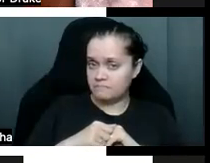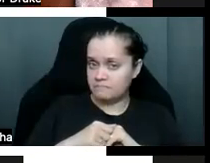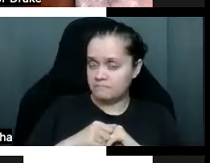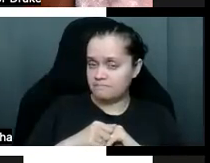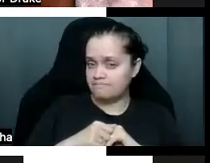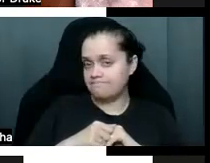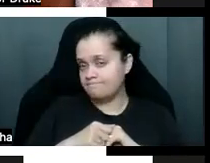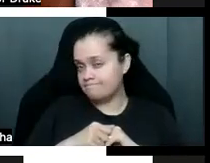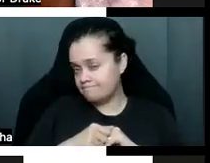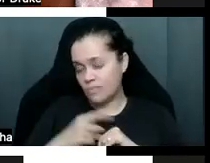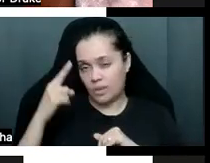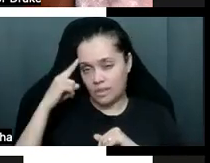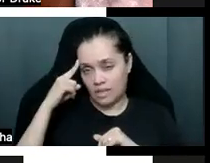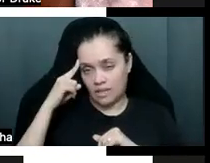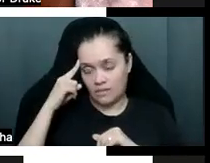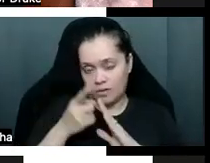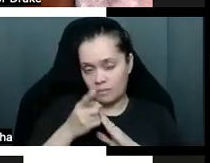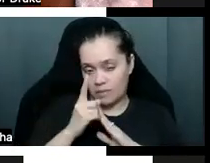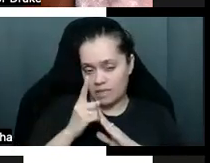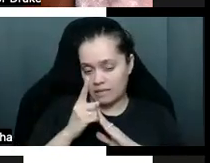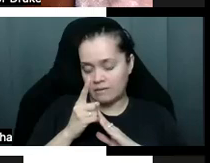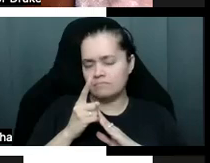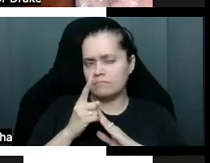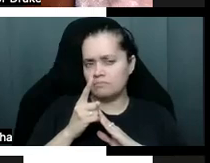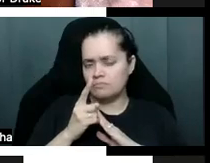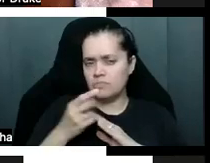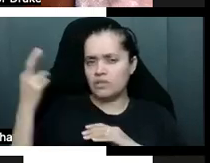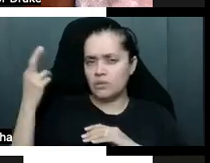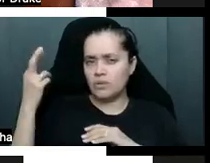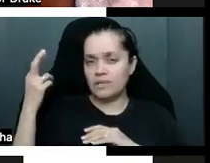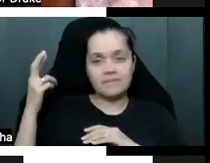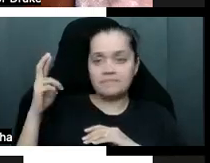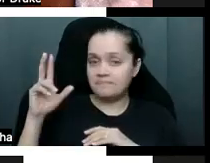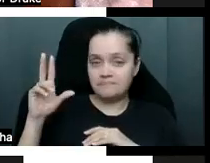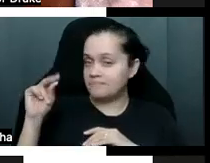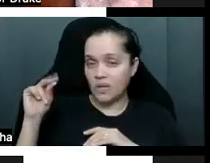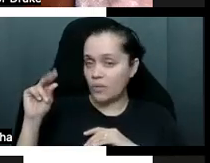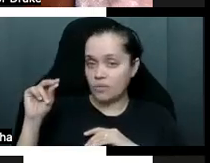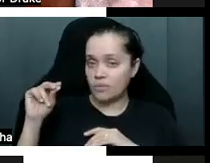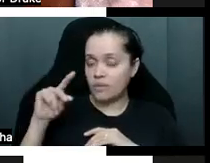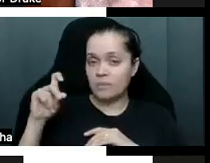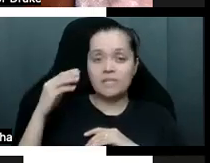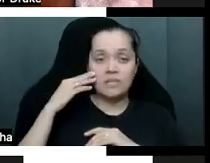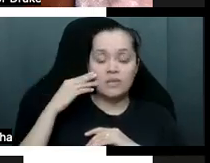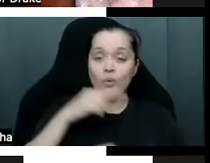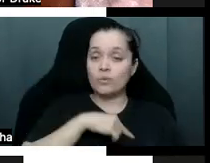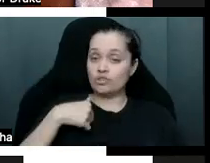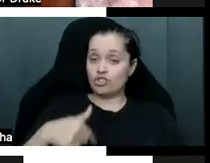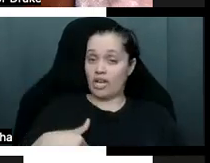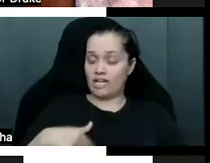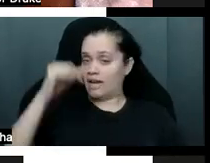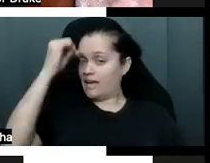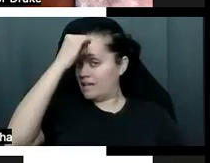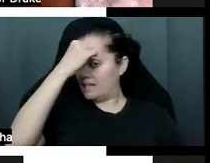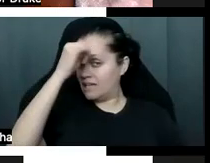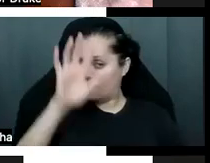Well, if you think for a minute, you would realize no. Because you know that China and India have